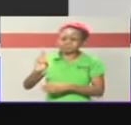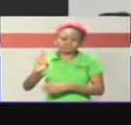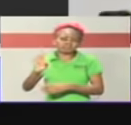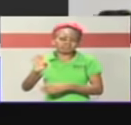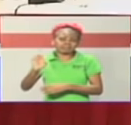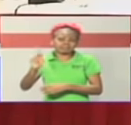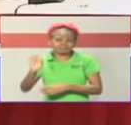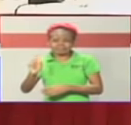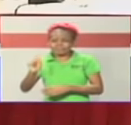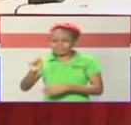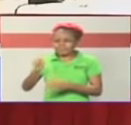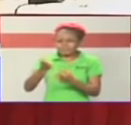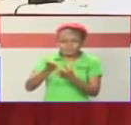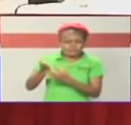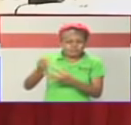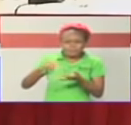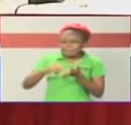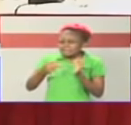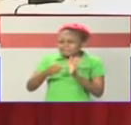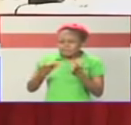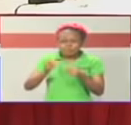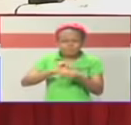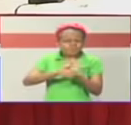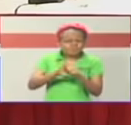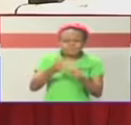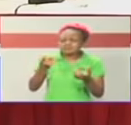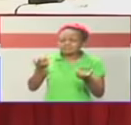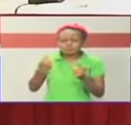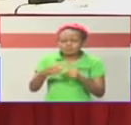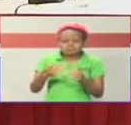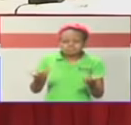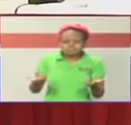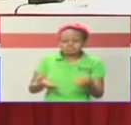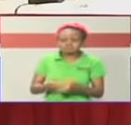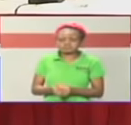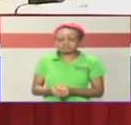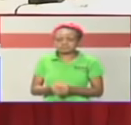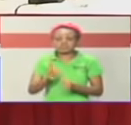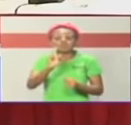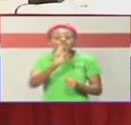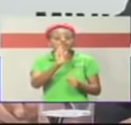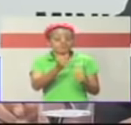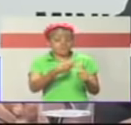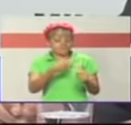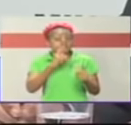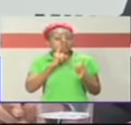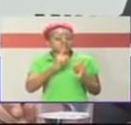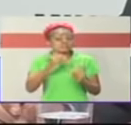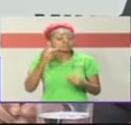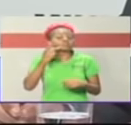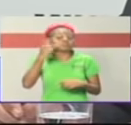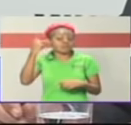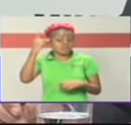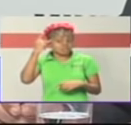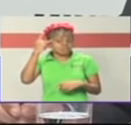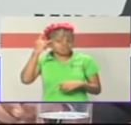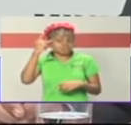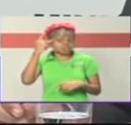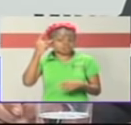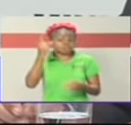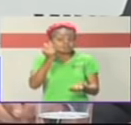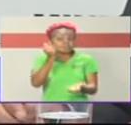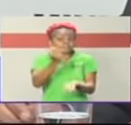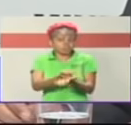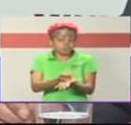so much. Thank you. So on the question of parental consent, the forms clearly state that we are